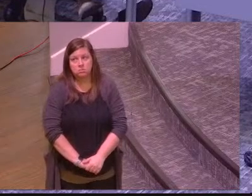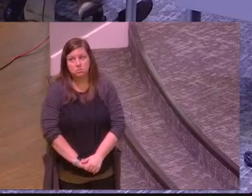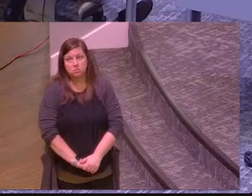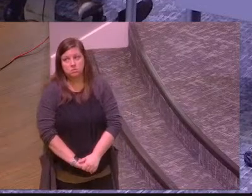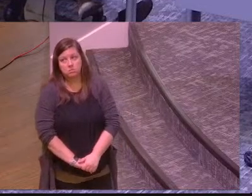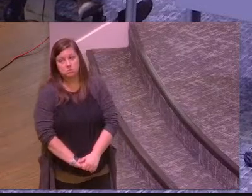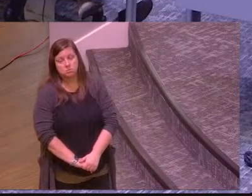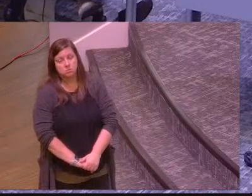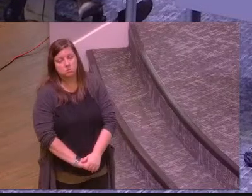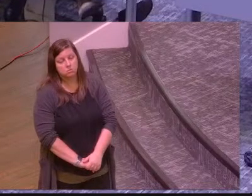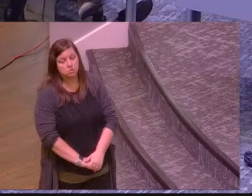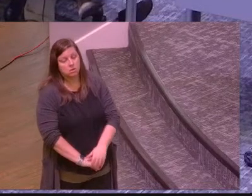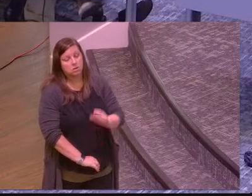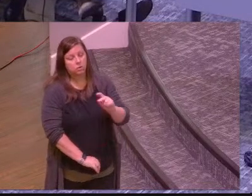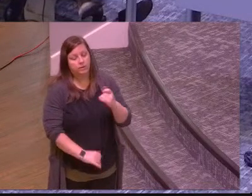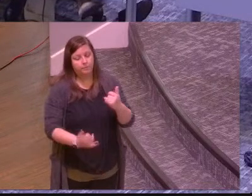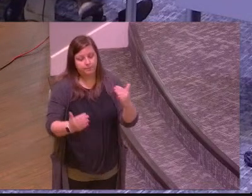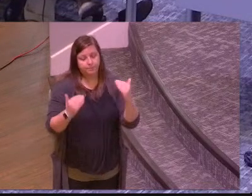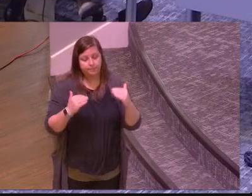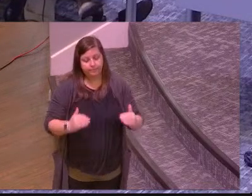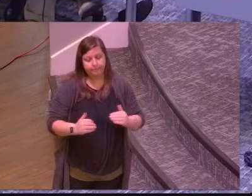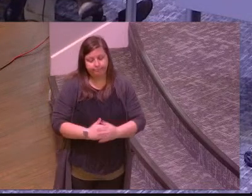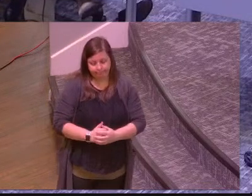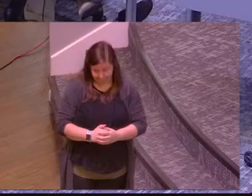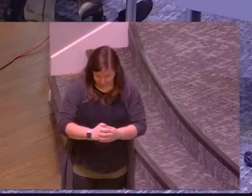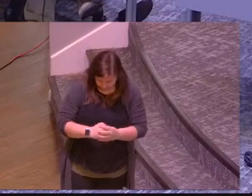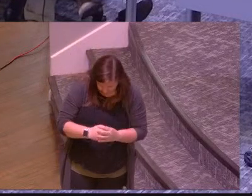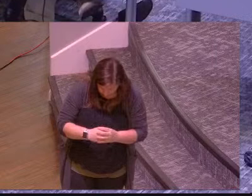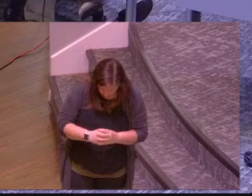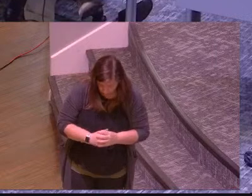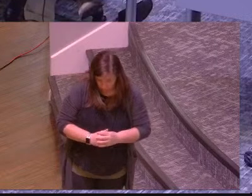Okay, we'll move forward to the